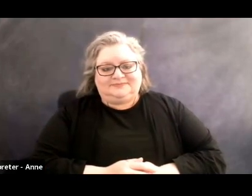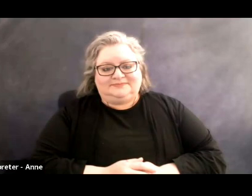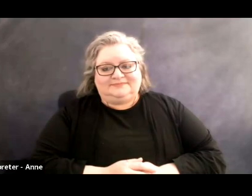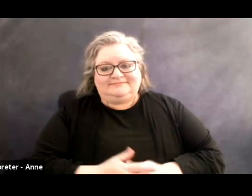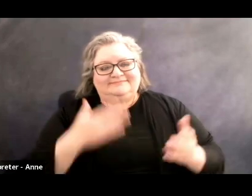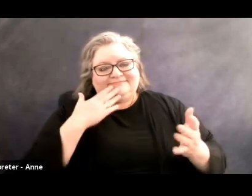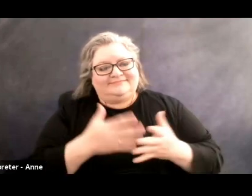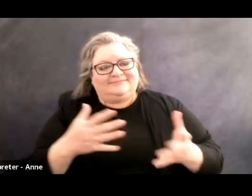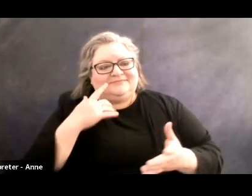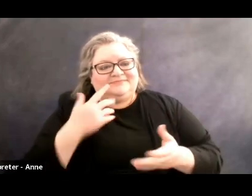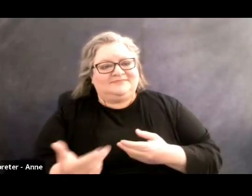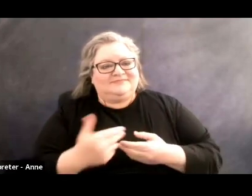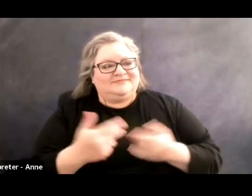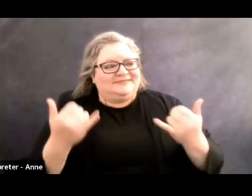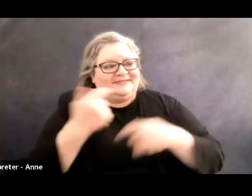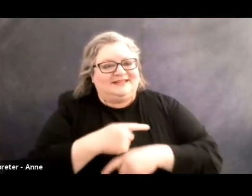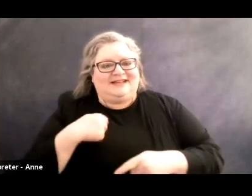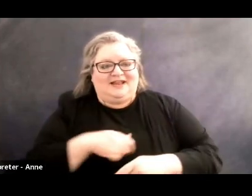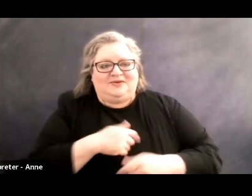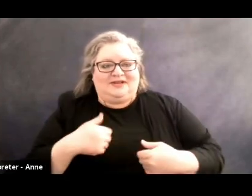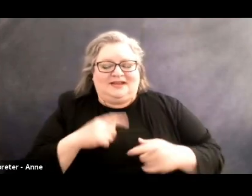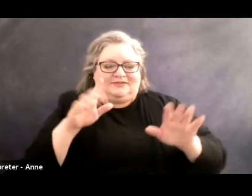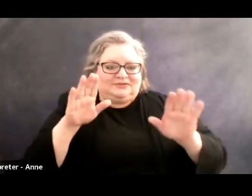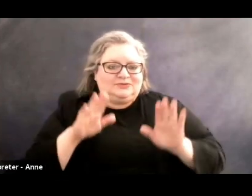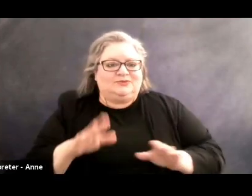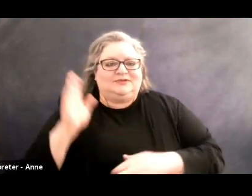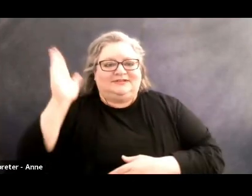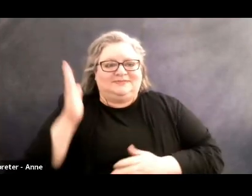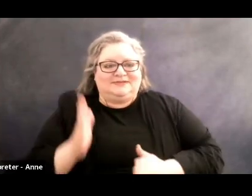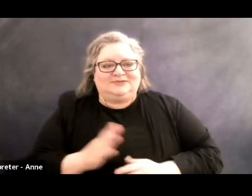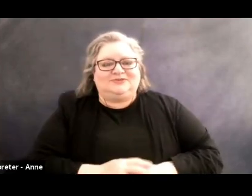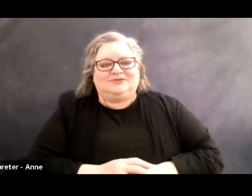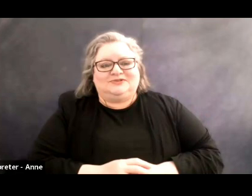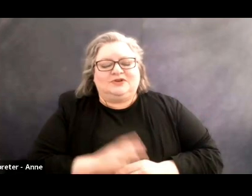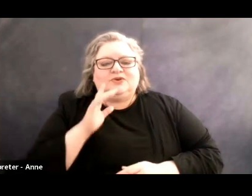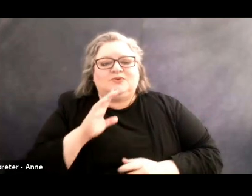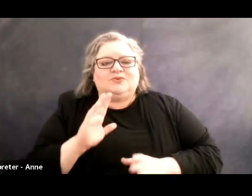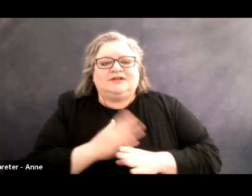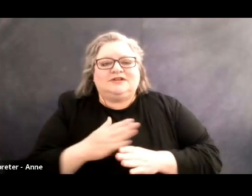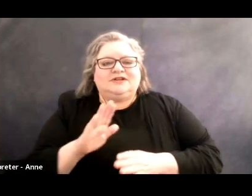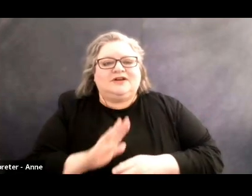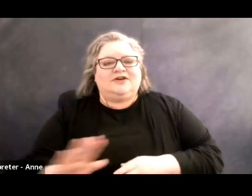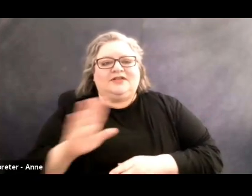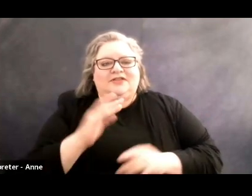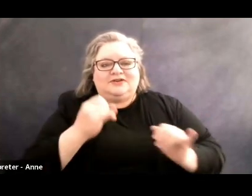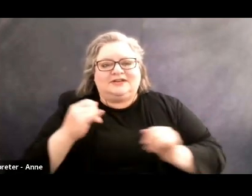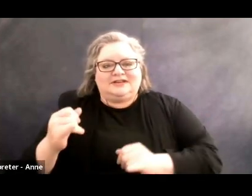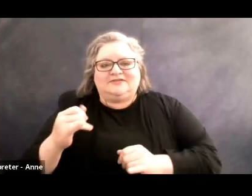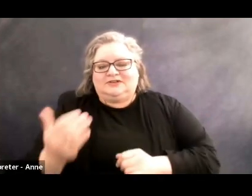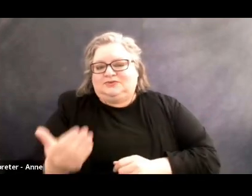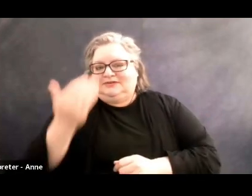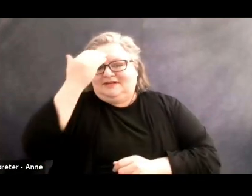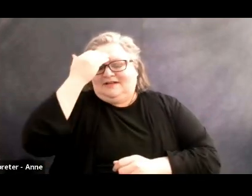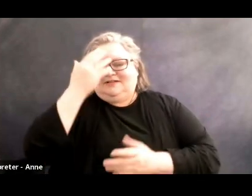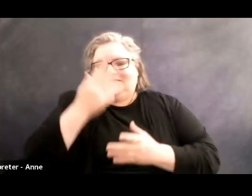Thank you so much for being with us here today. We have some really great speakers who will help share their individual